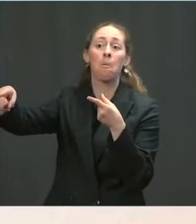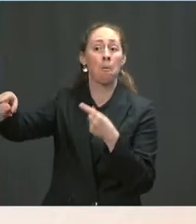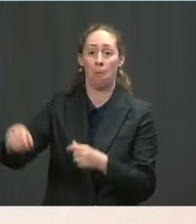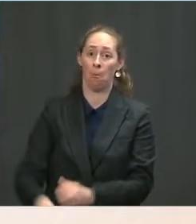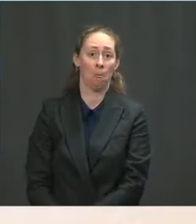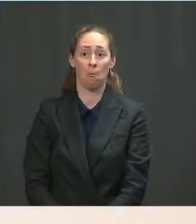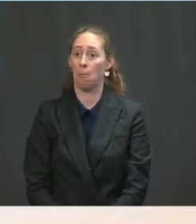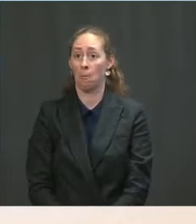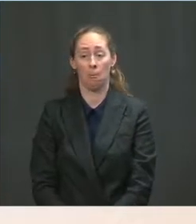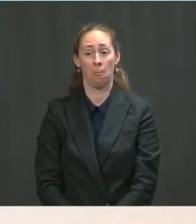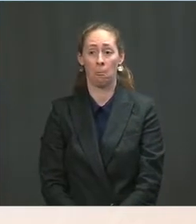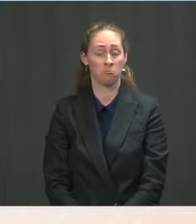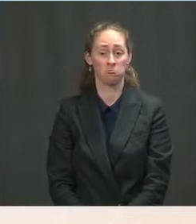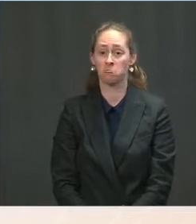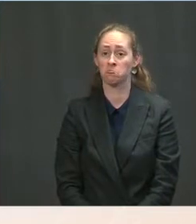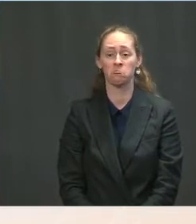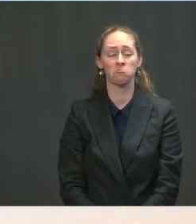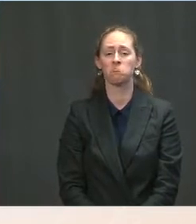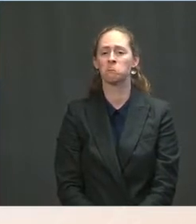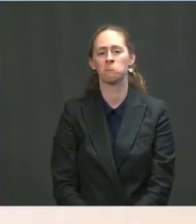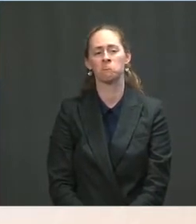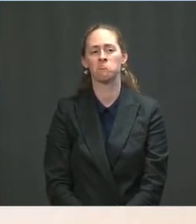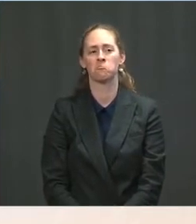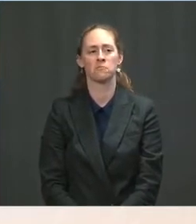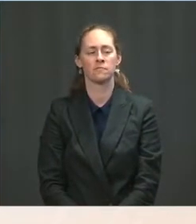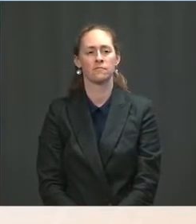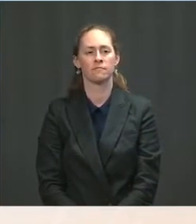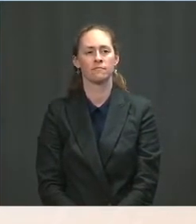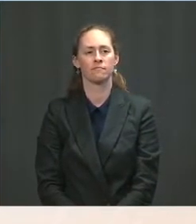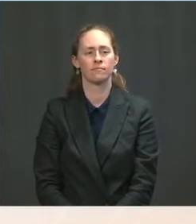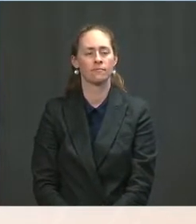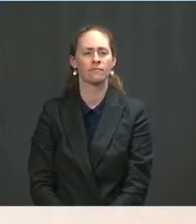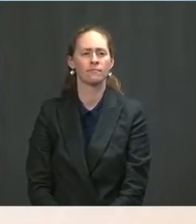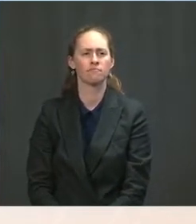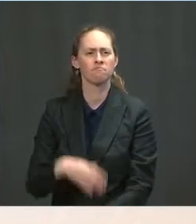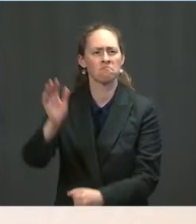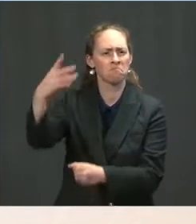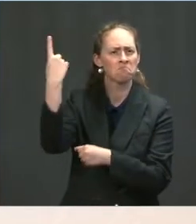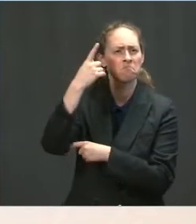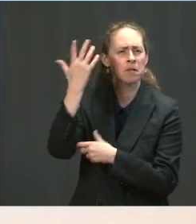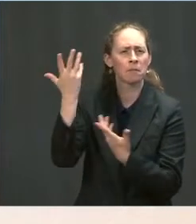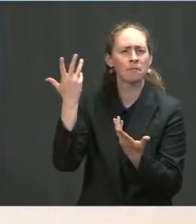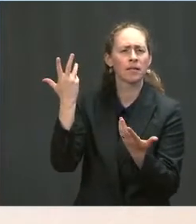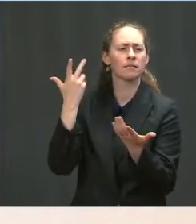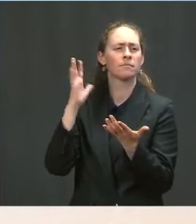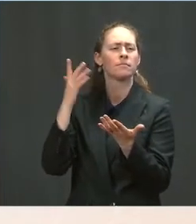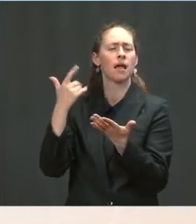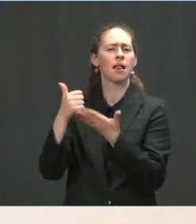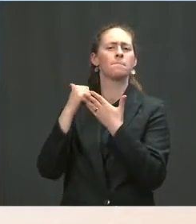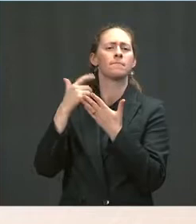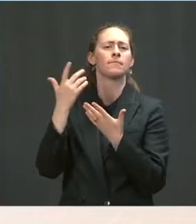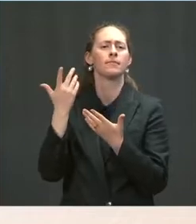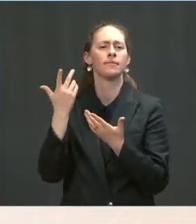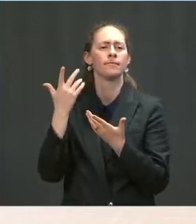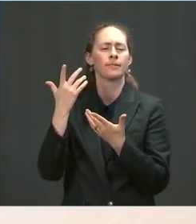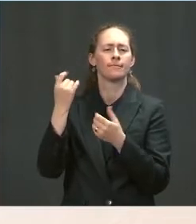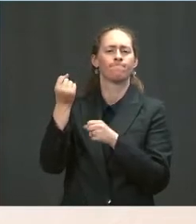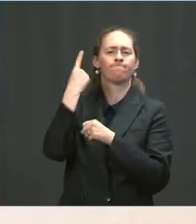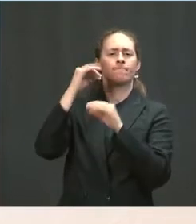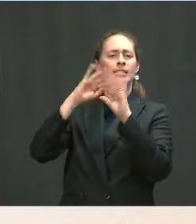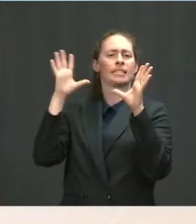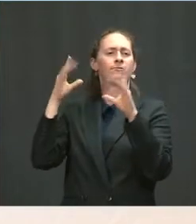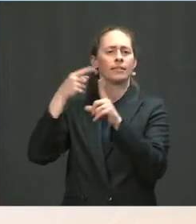are helpful to understand, that the Delta variant is as contagious as chickenpox or